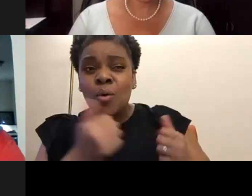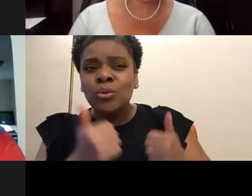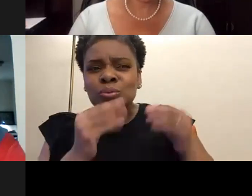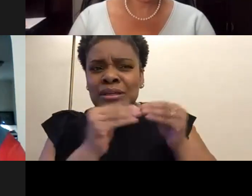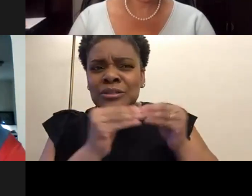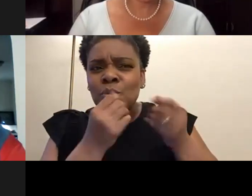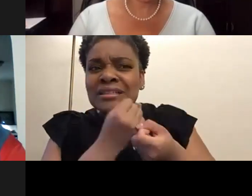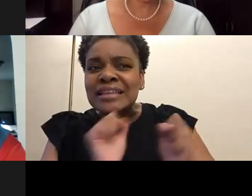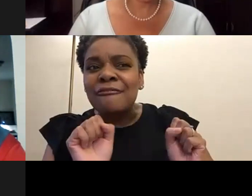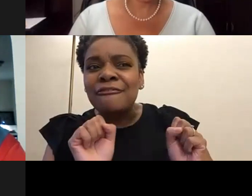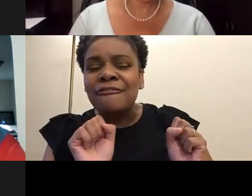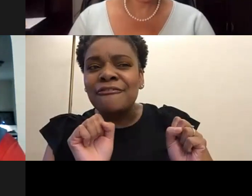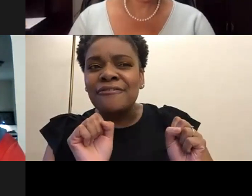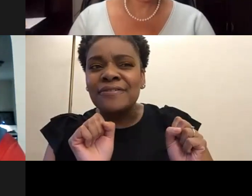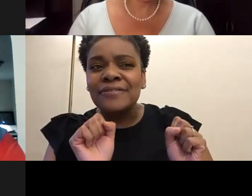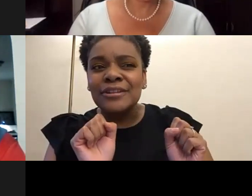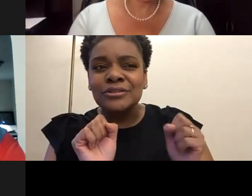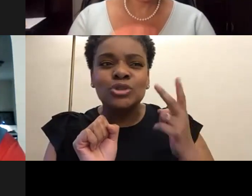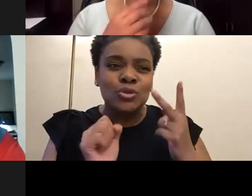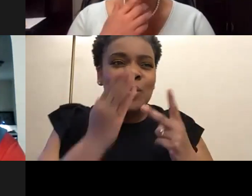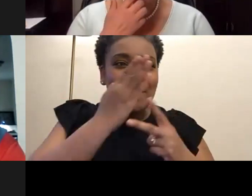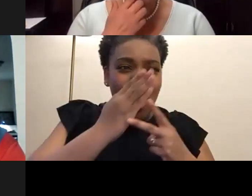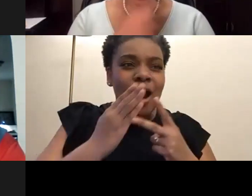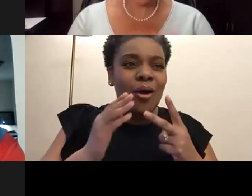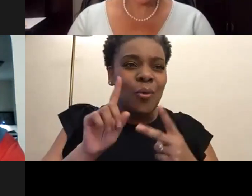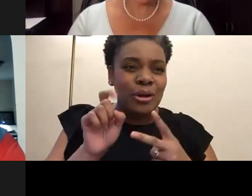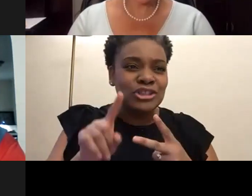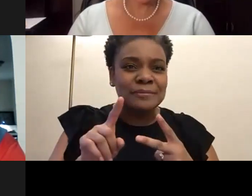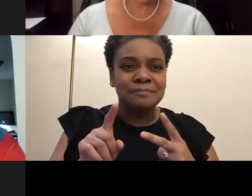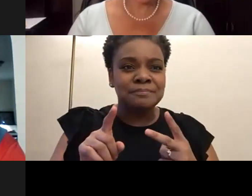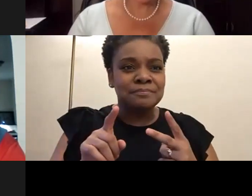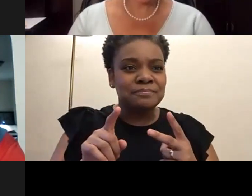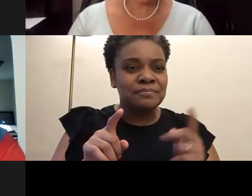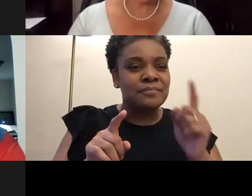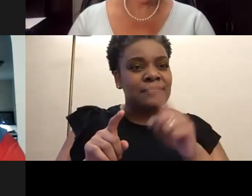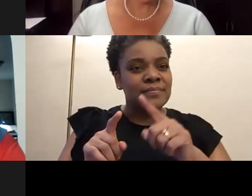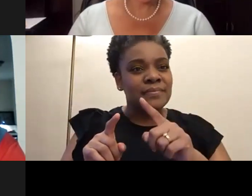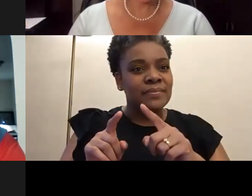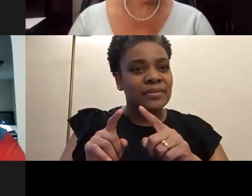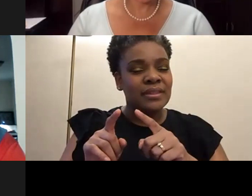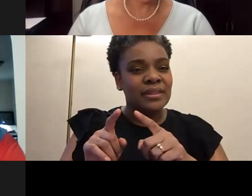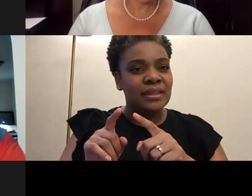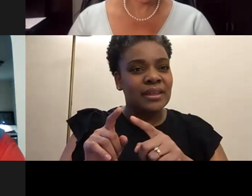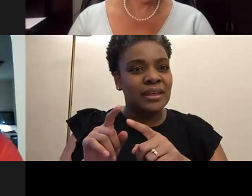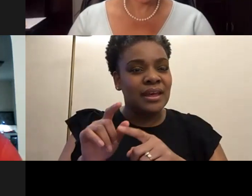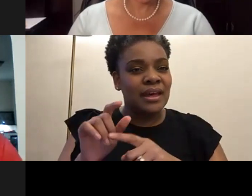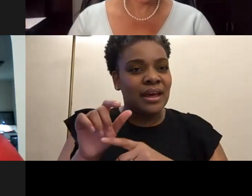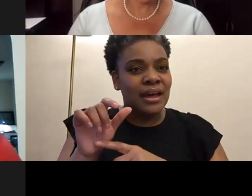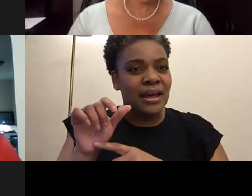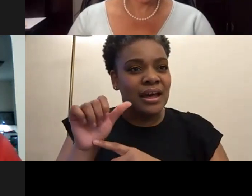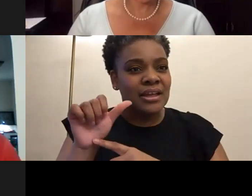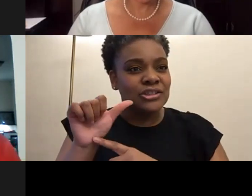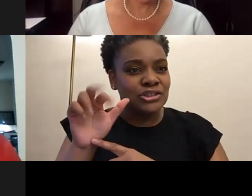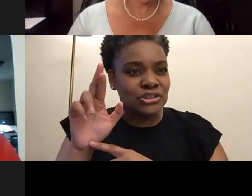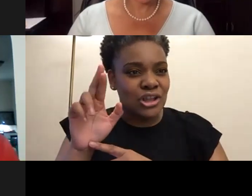Yeah, so those are the 2 questions. I'm going to let Dr. Clayborne talk about the part of that question. But